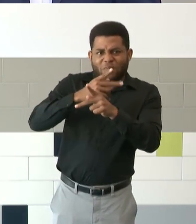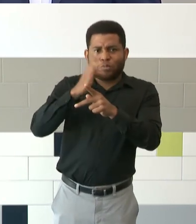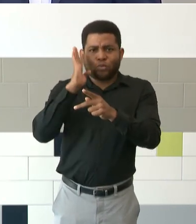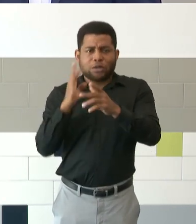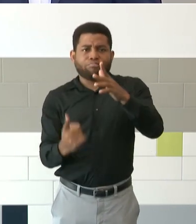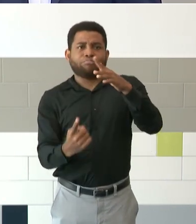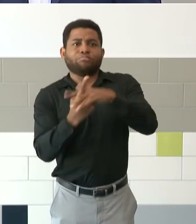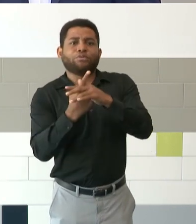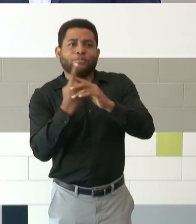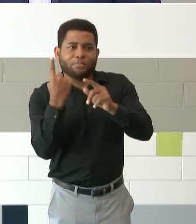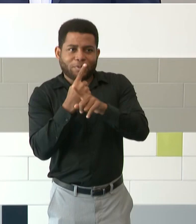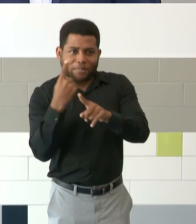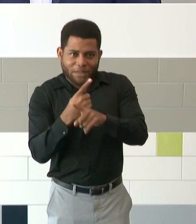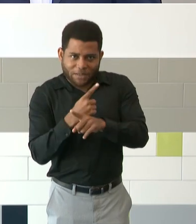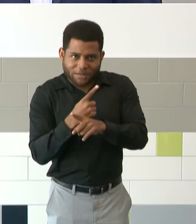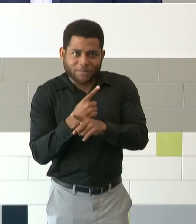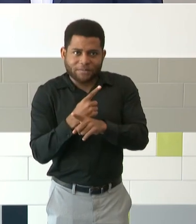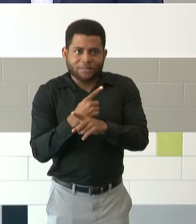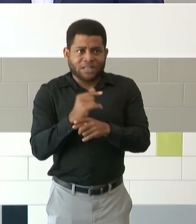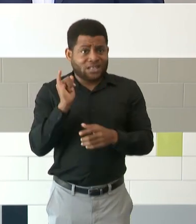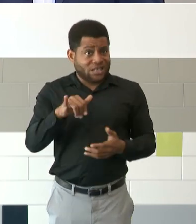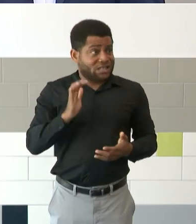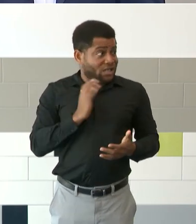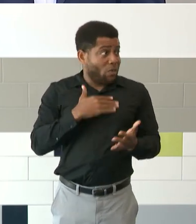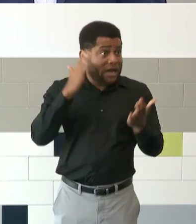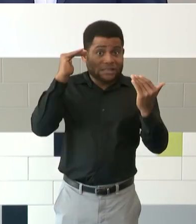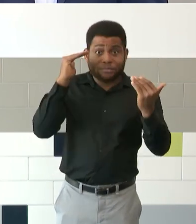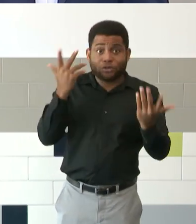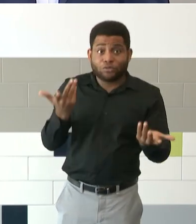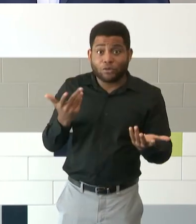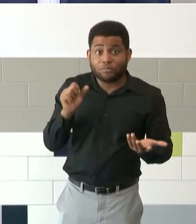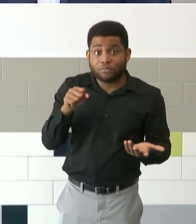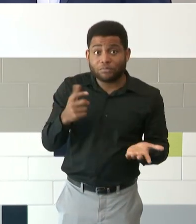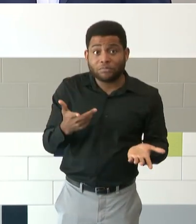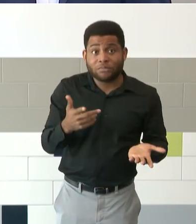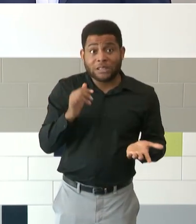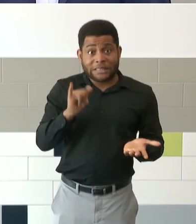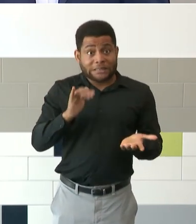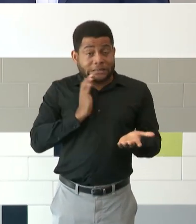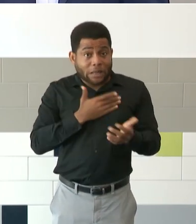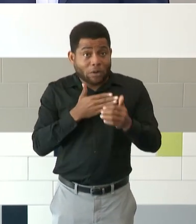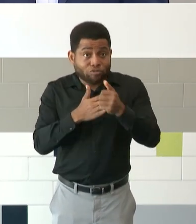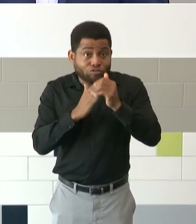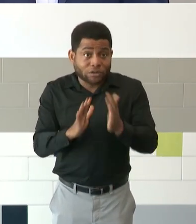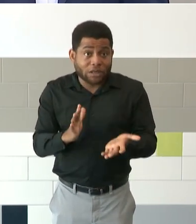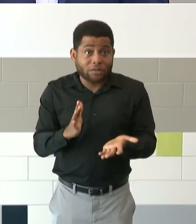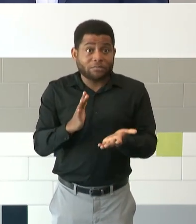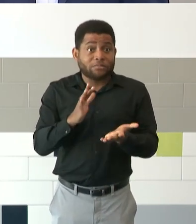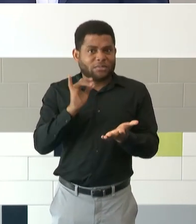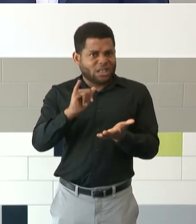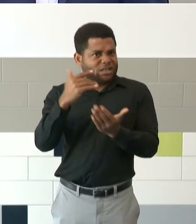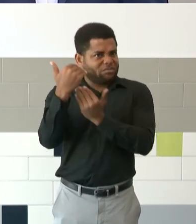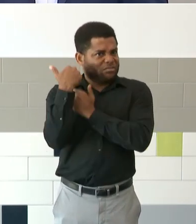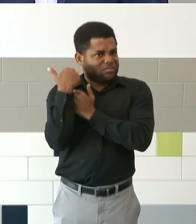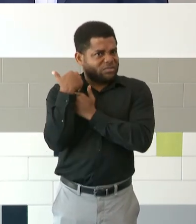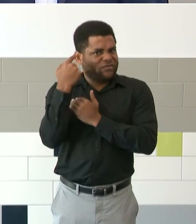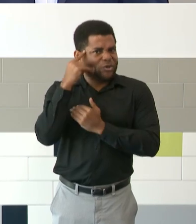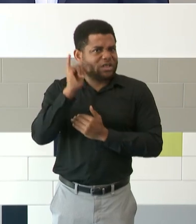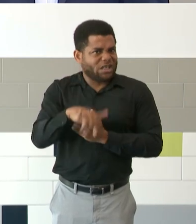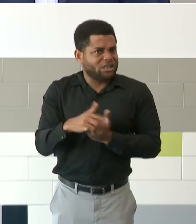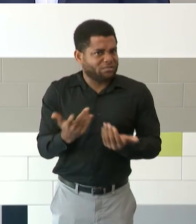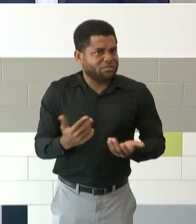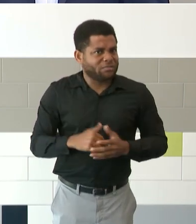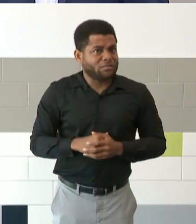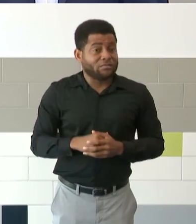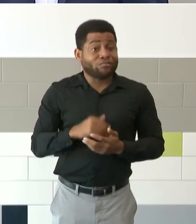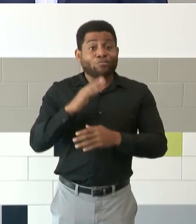that you need. That's our expectation, and that's what our leadership is held accountable for, and that's what all of our